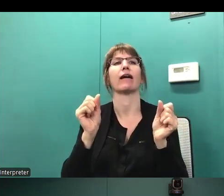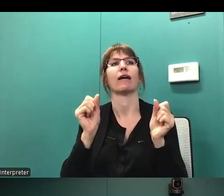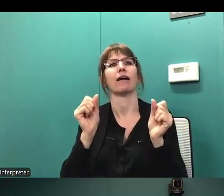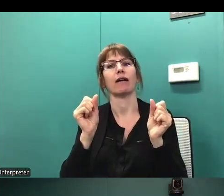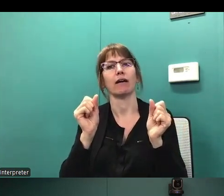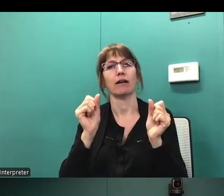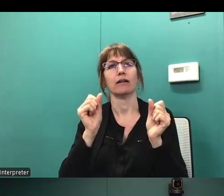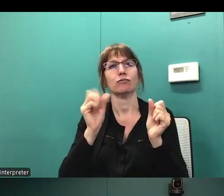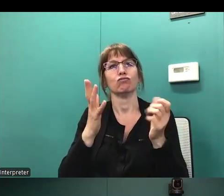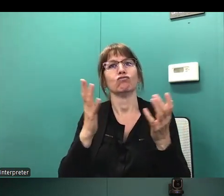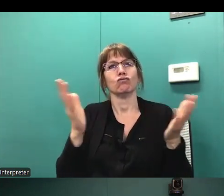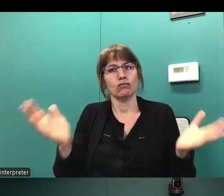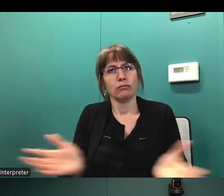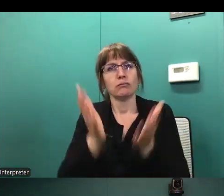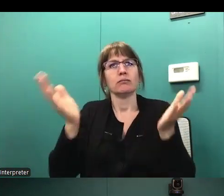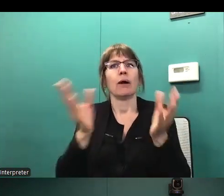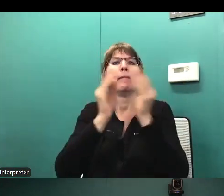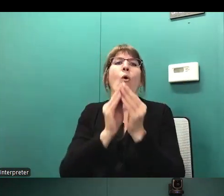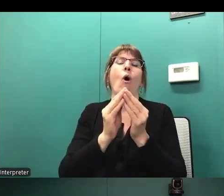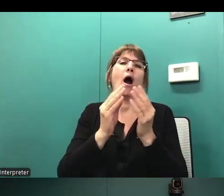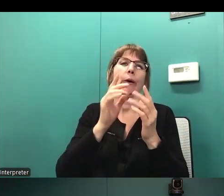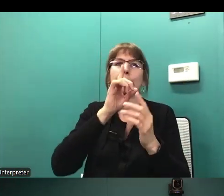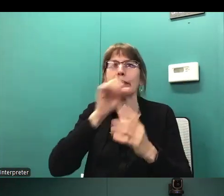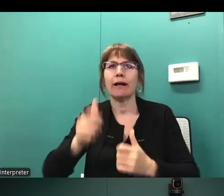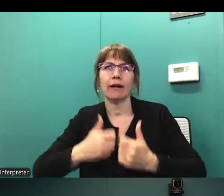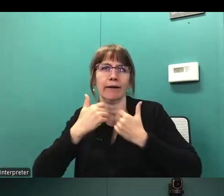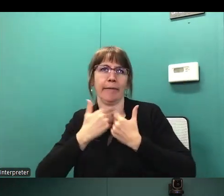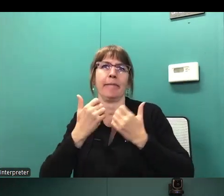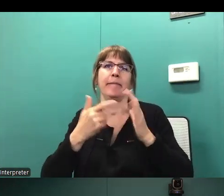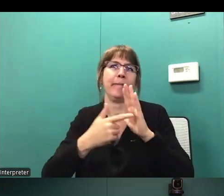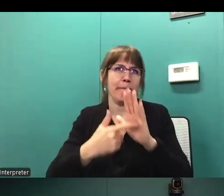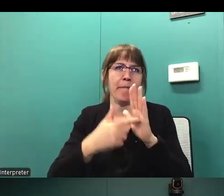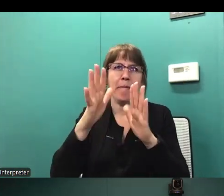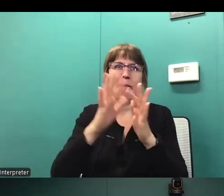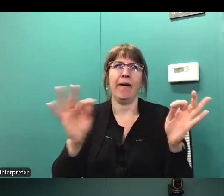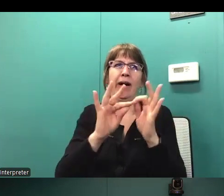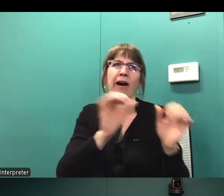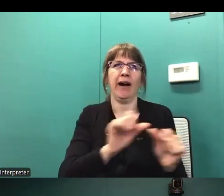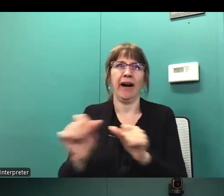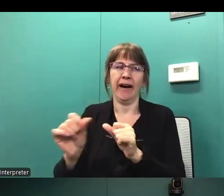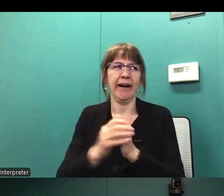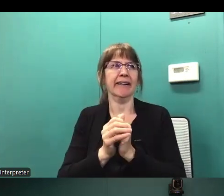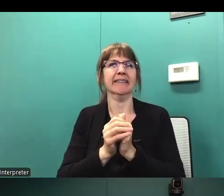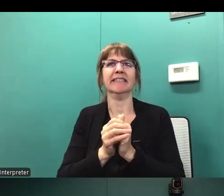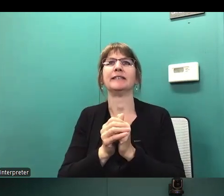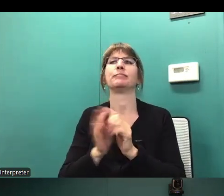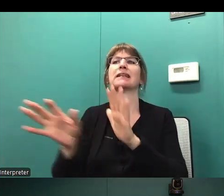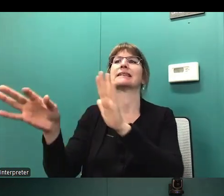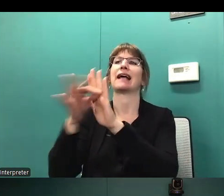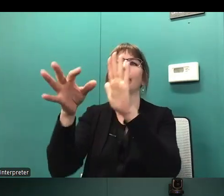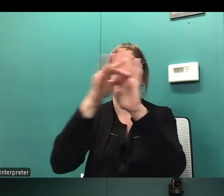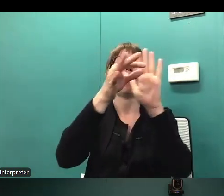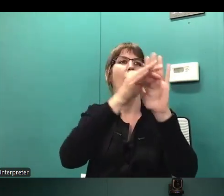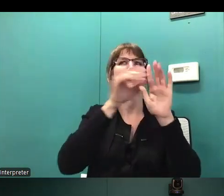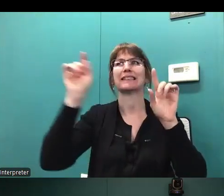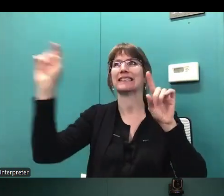It elicits a more representative and realistic sample of their linguistic abilities. Sample in a variety of contexts, like outside at recess. Maybe